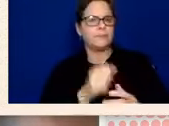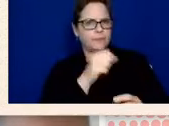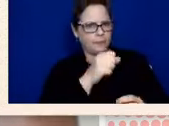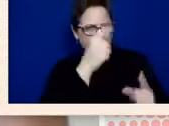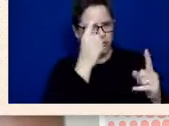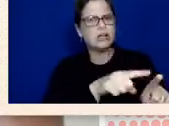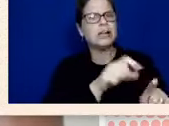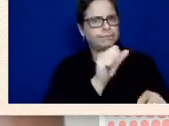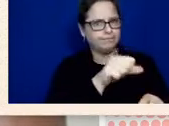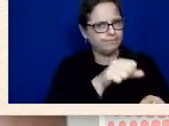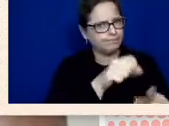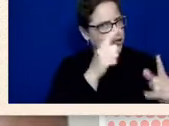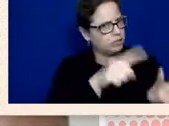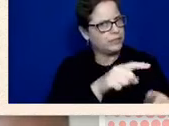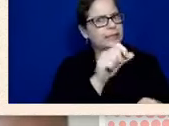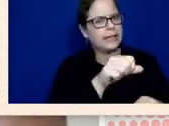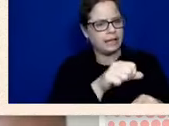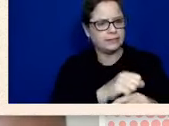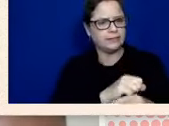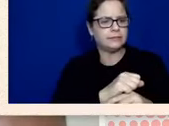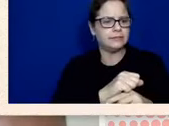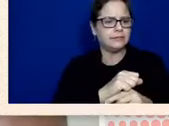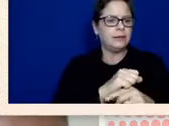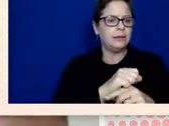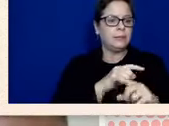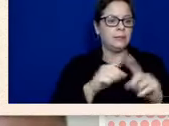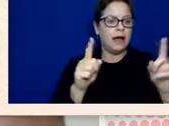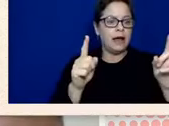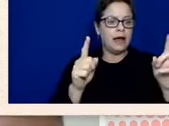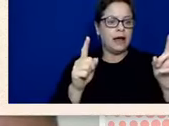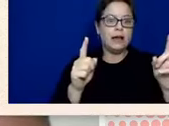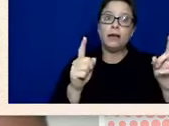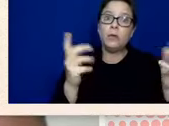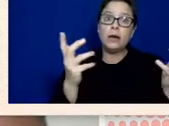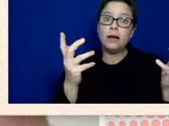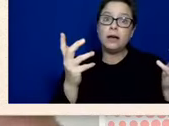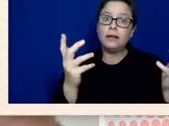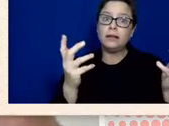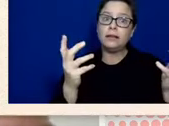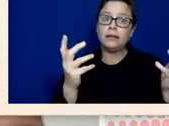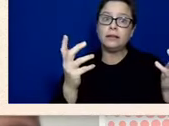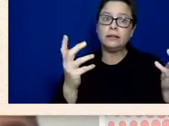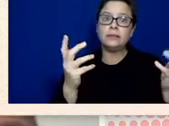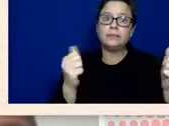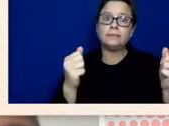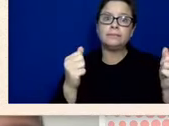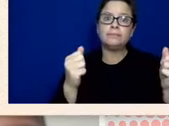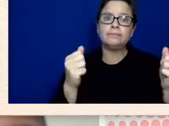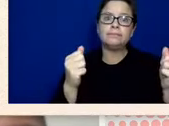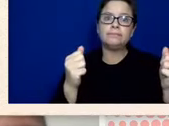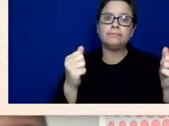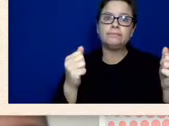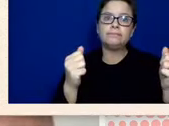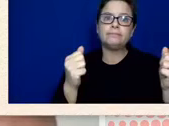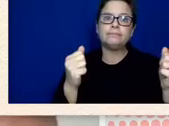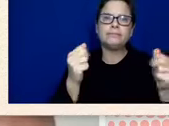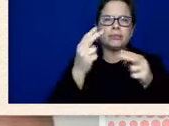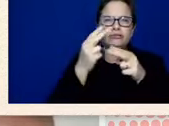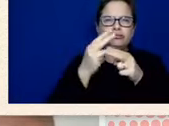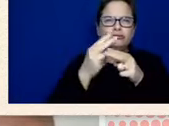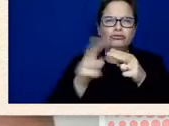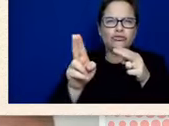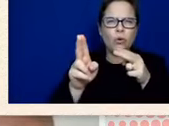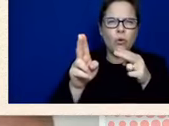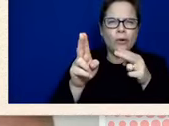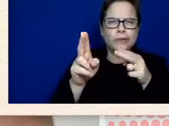there. It's just, I think, you know, throughout little brief history of people with disabilities,